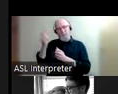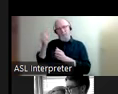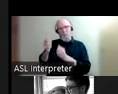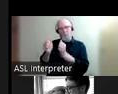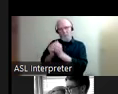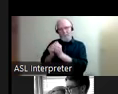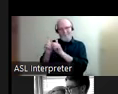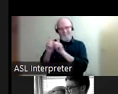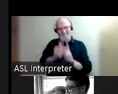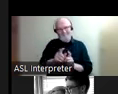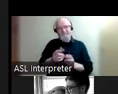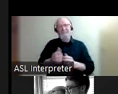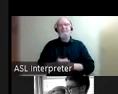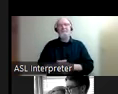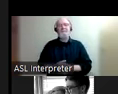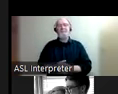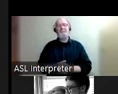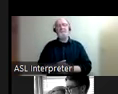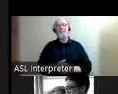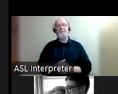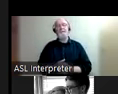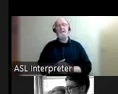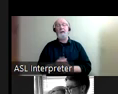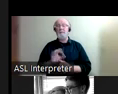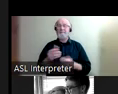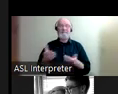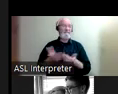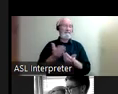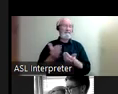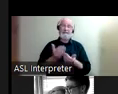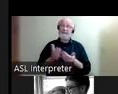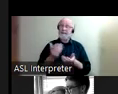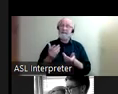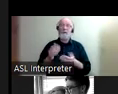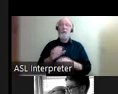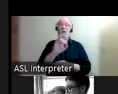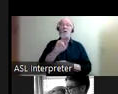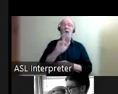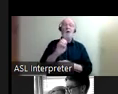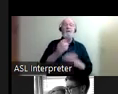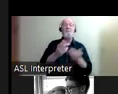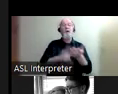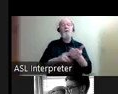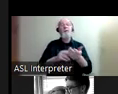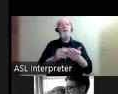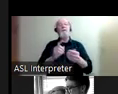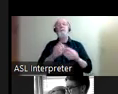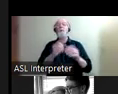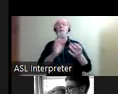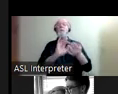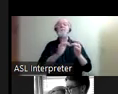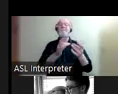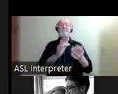one. And it's easy to sign up online as well. You just go to the website and you